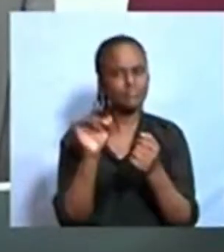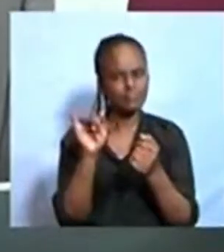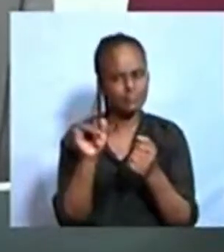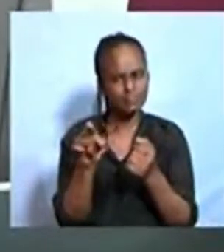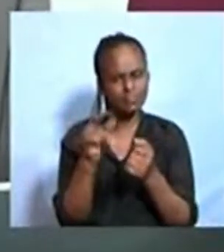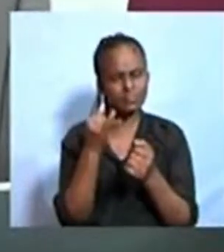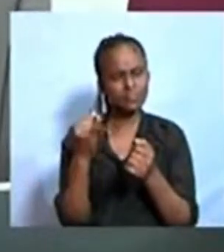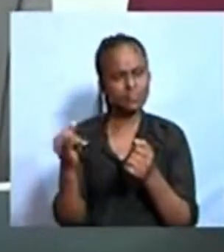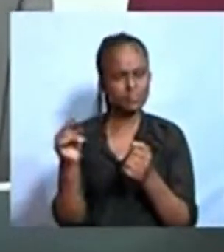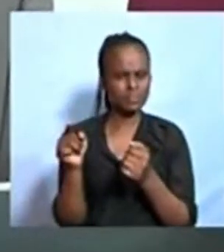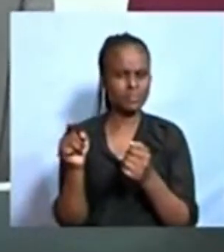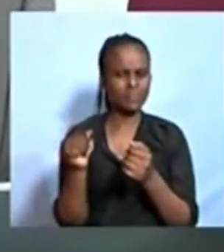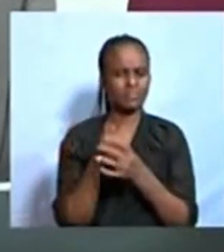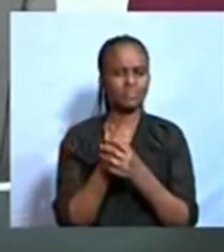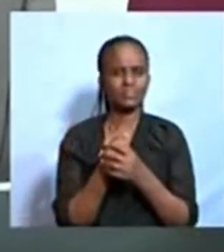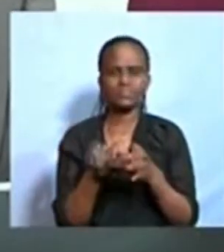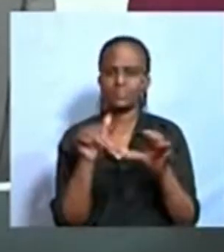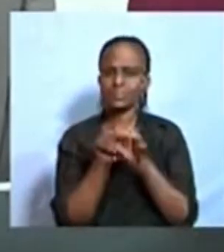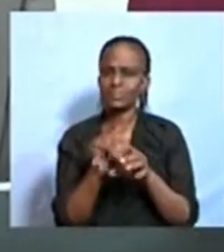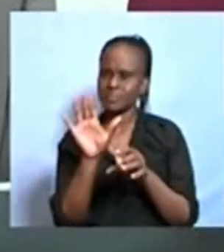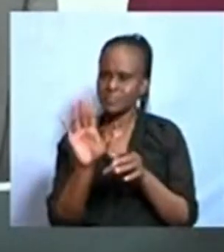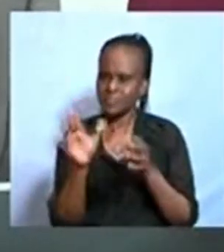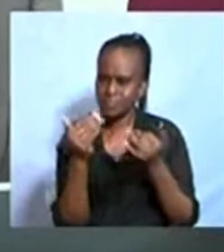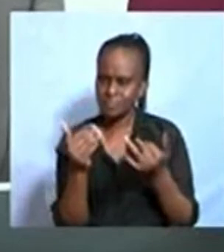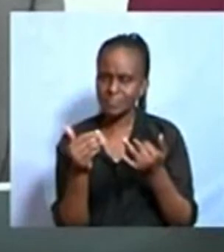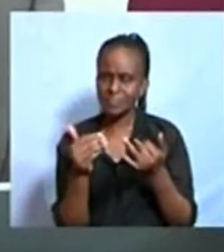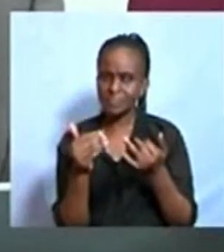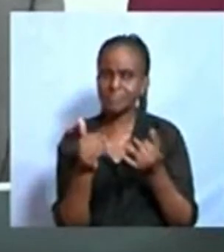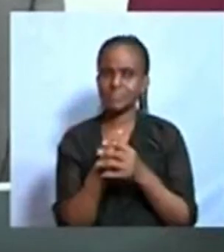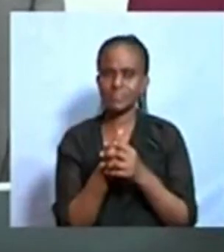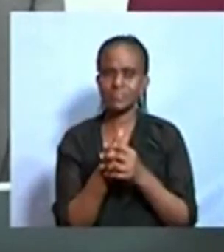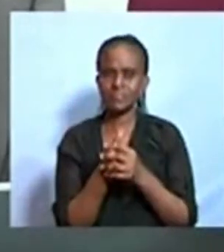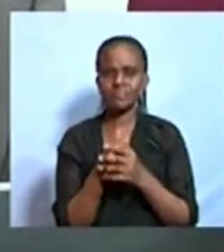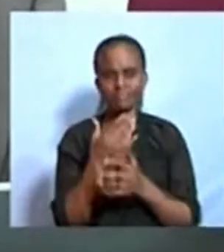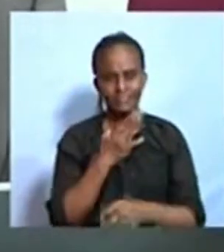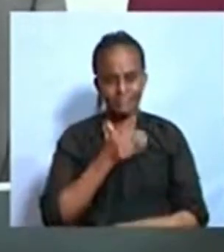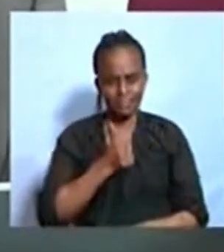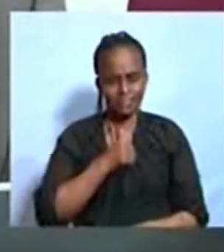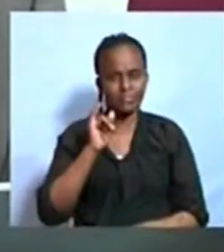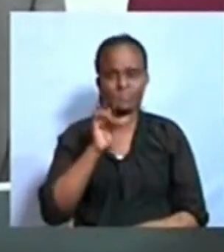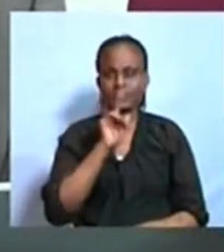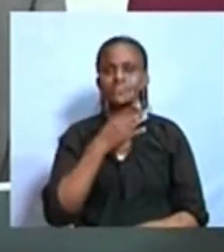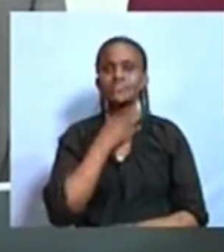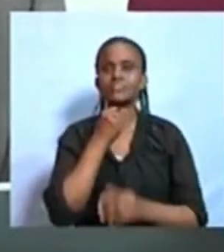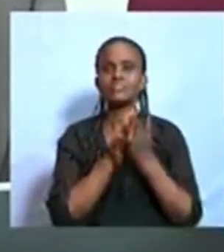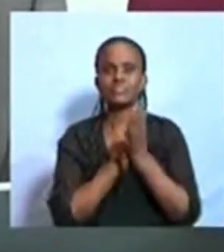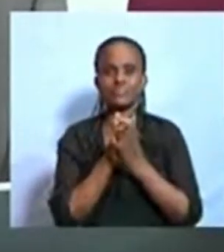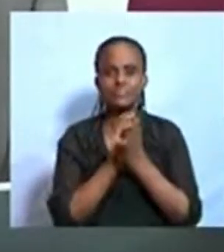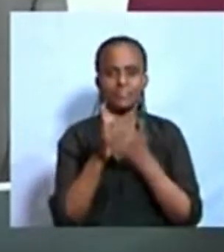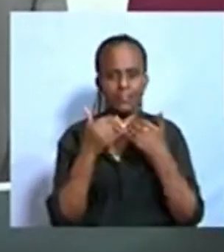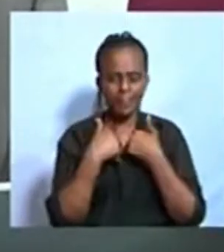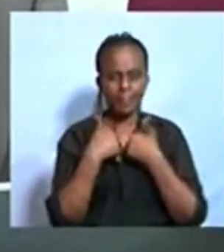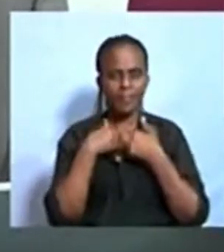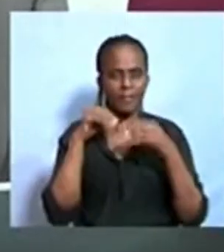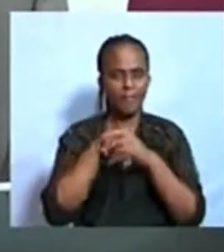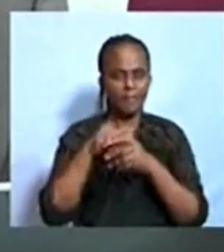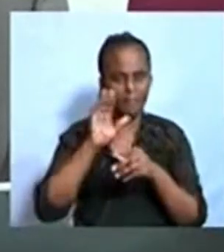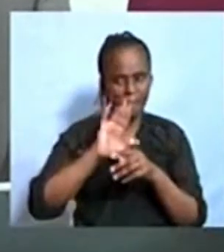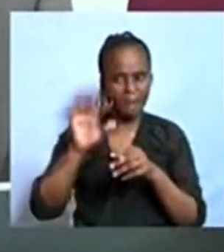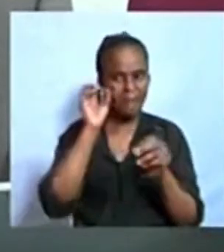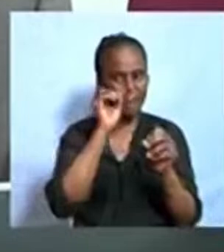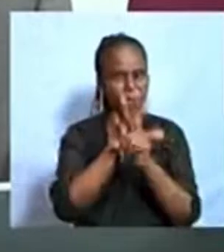issue at hand. I take particular interest in the